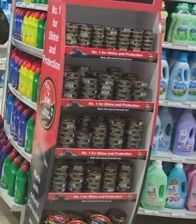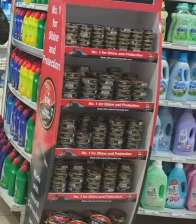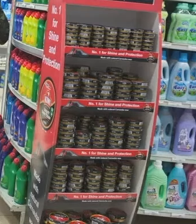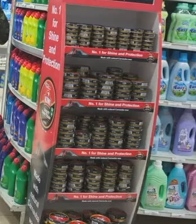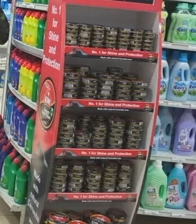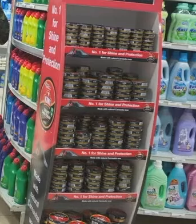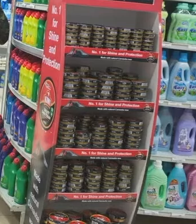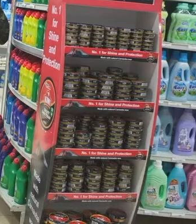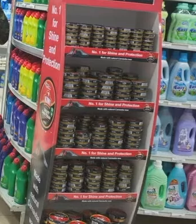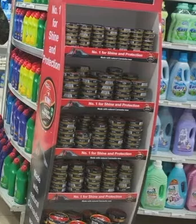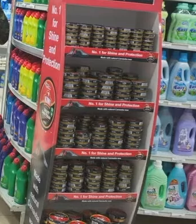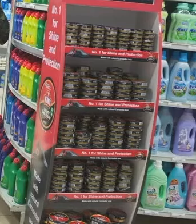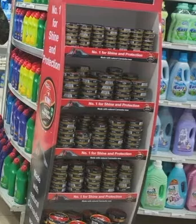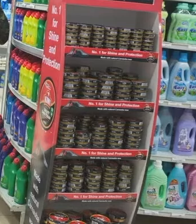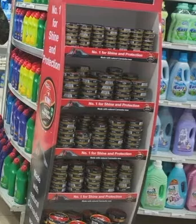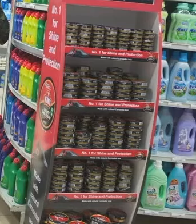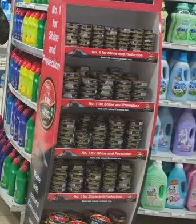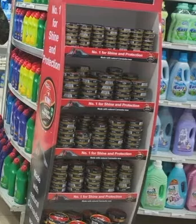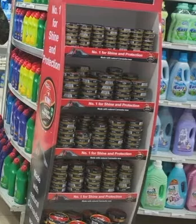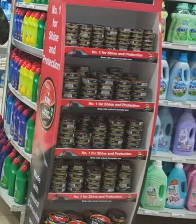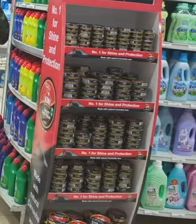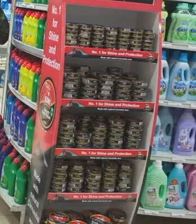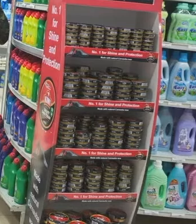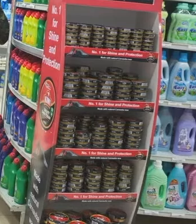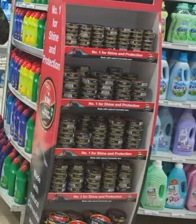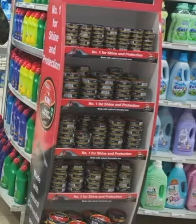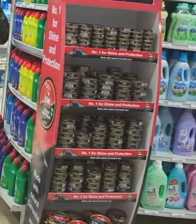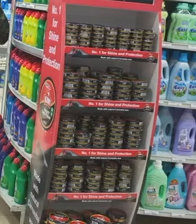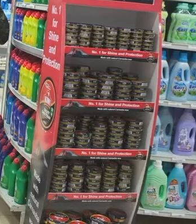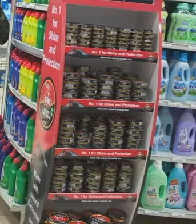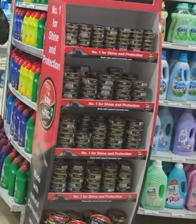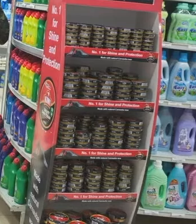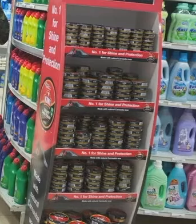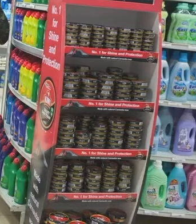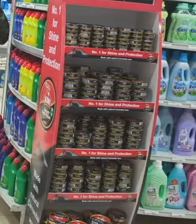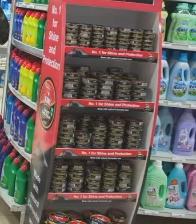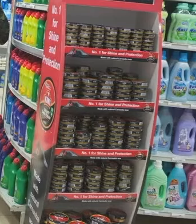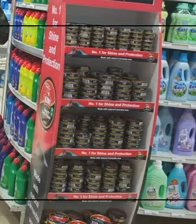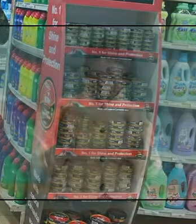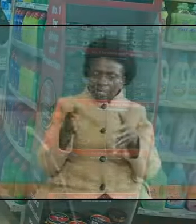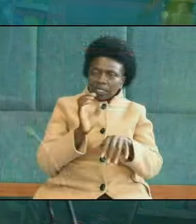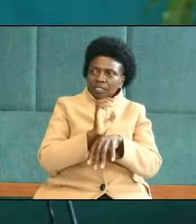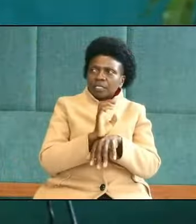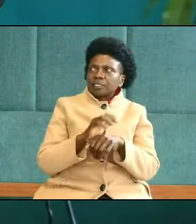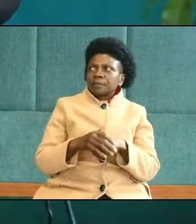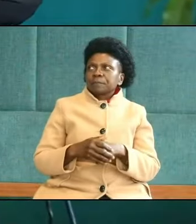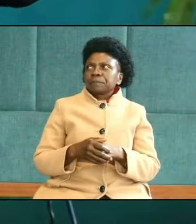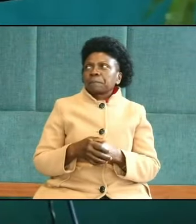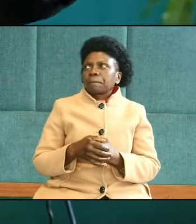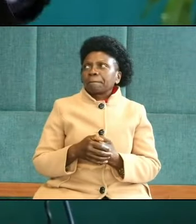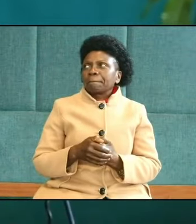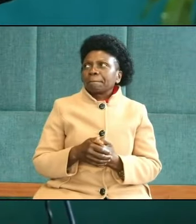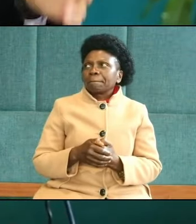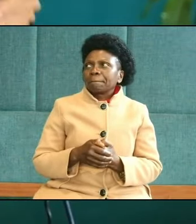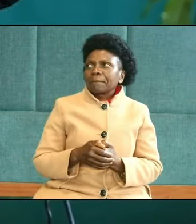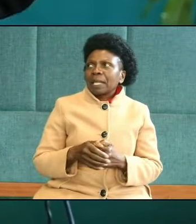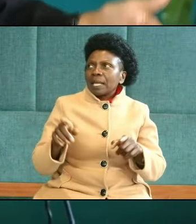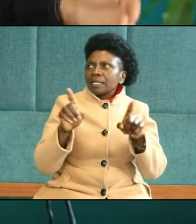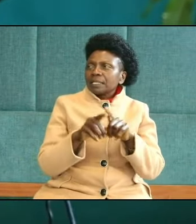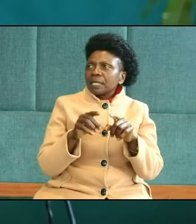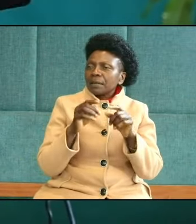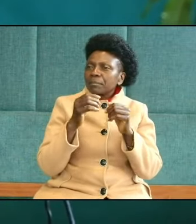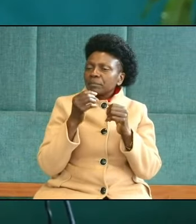you should have been. You shouldn't have been somewhere else. Okay. So when you hear a phrase such as, now it